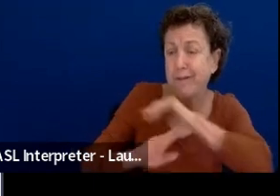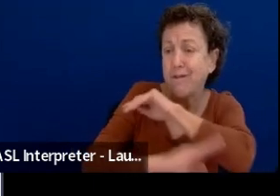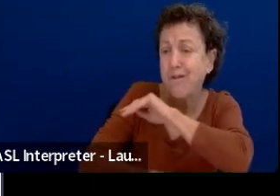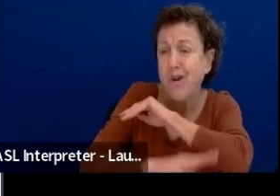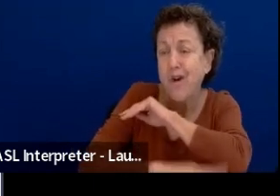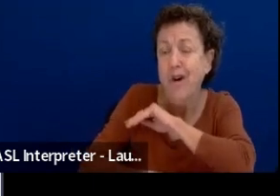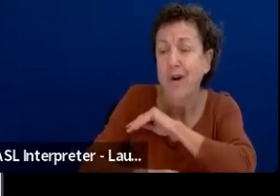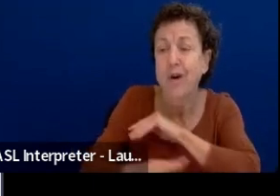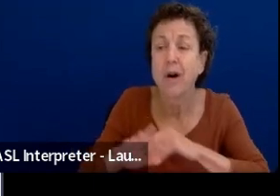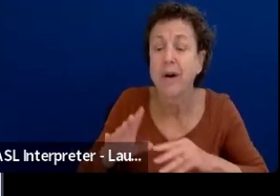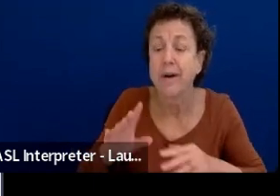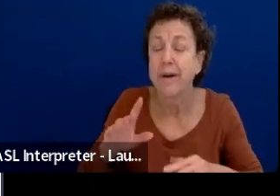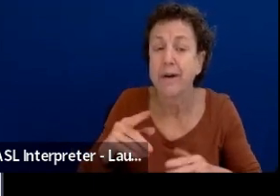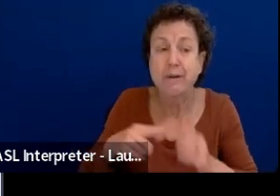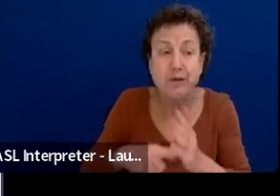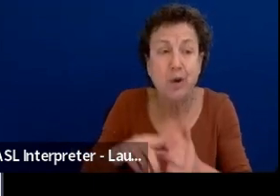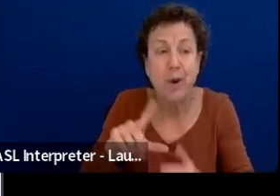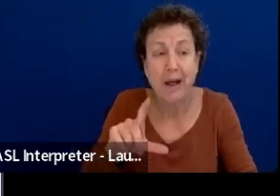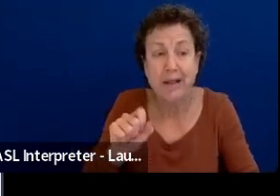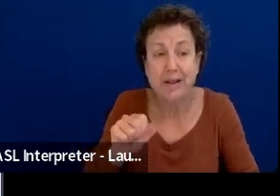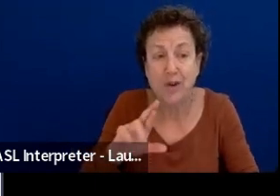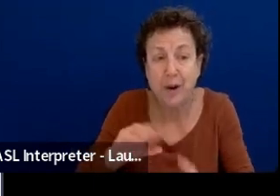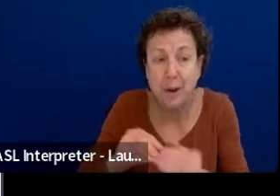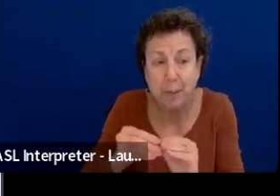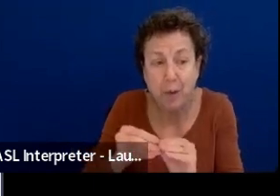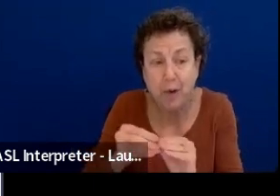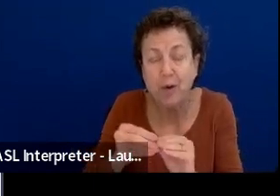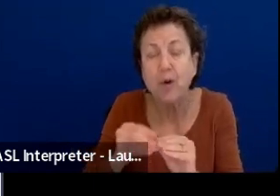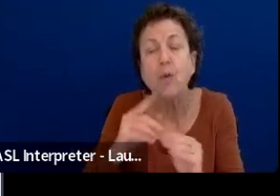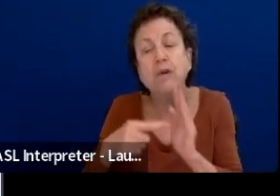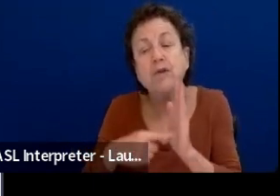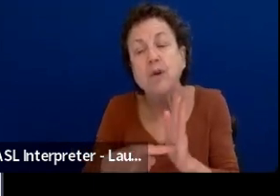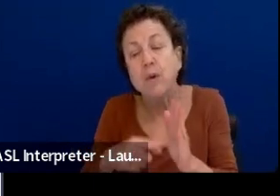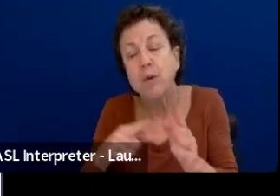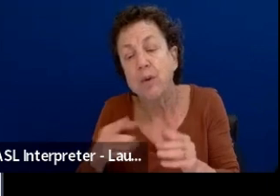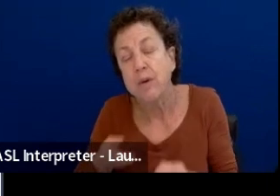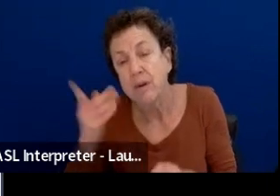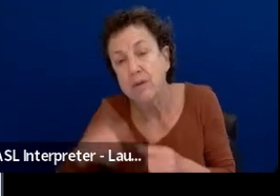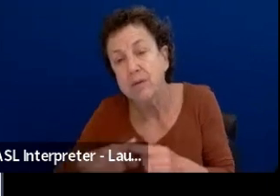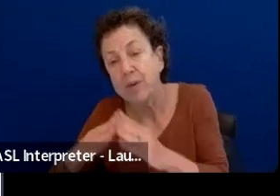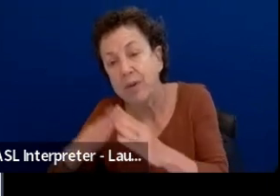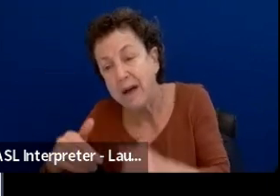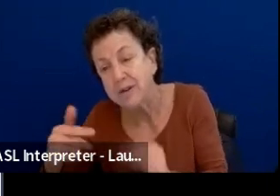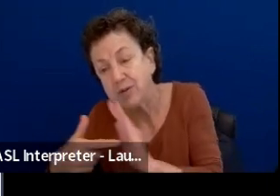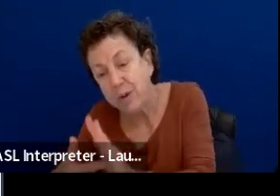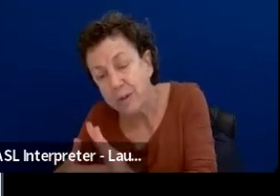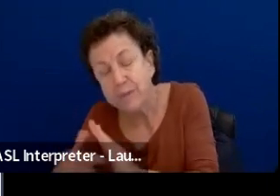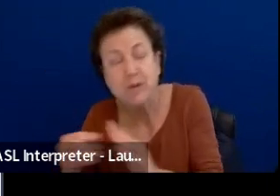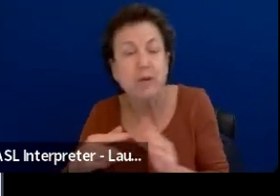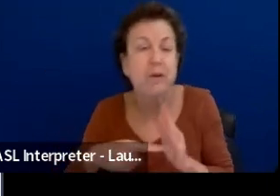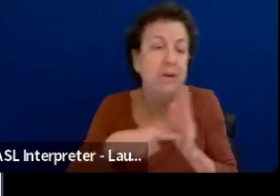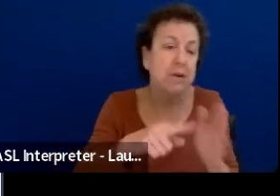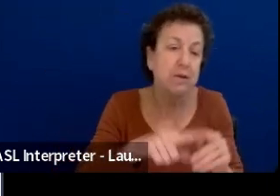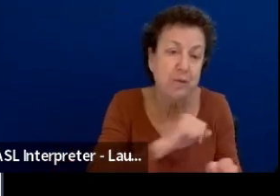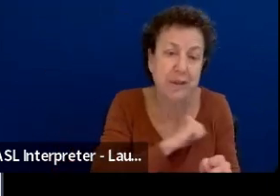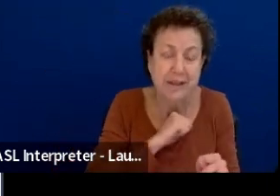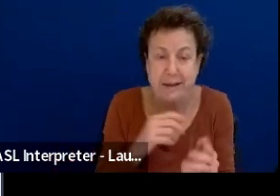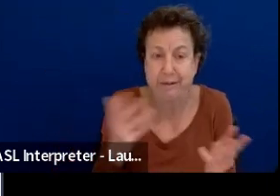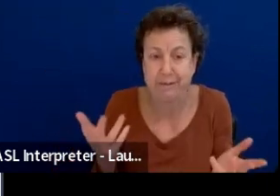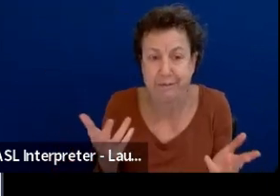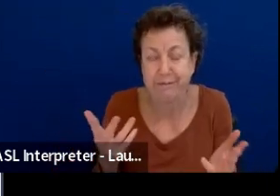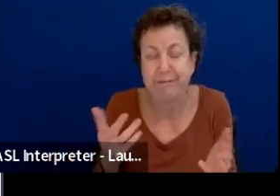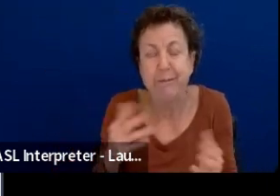the LSR number right here, whether it's a House bill, Senate bill, or whatever, the